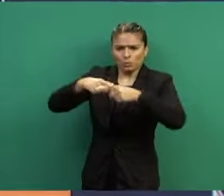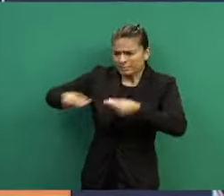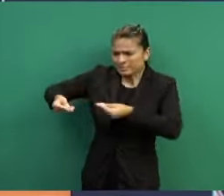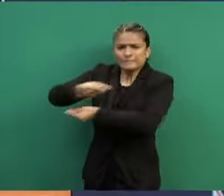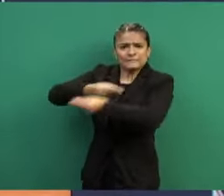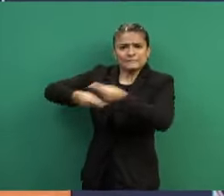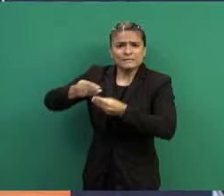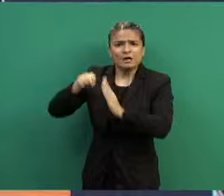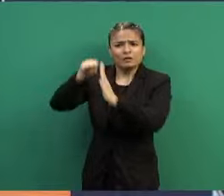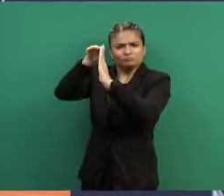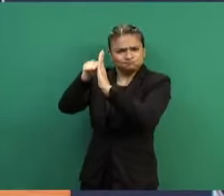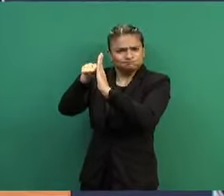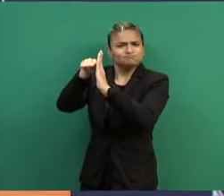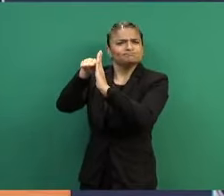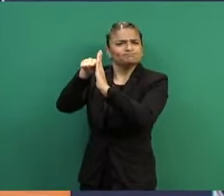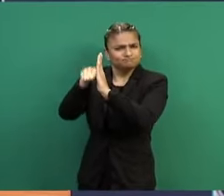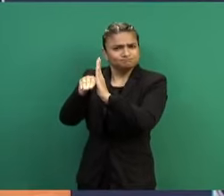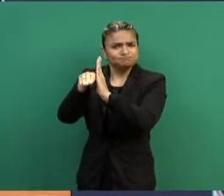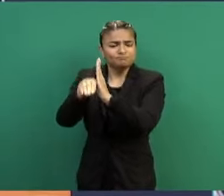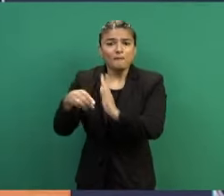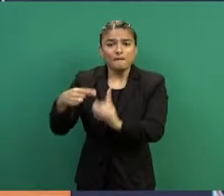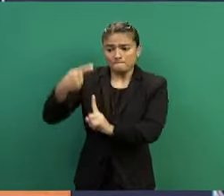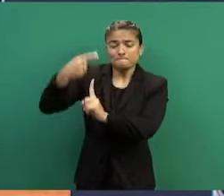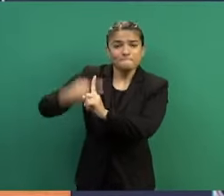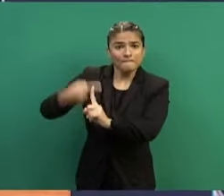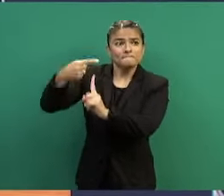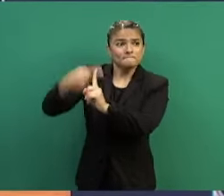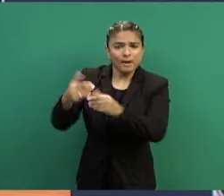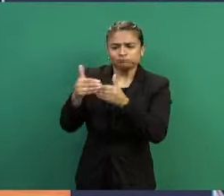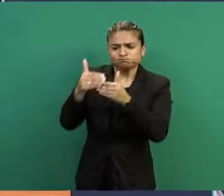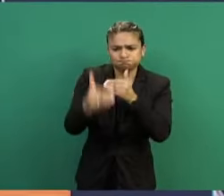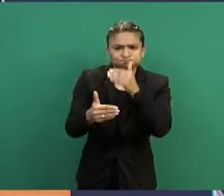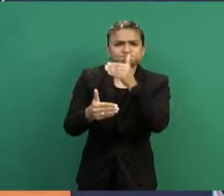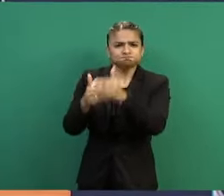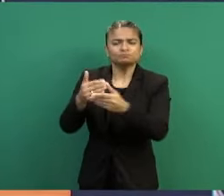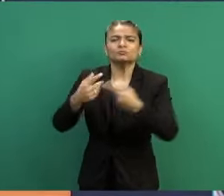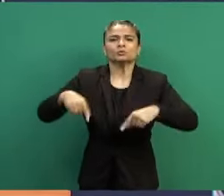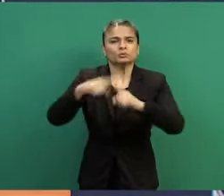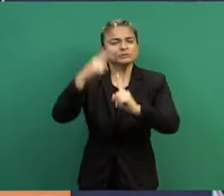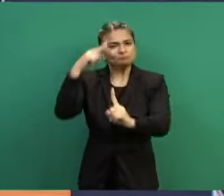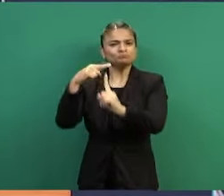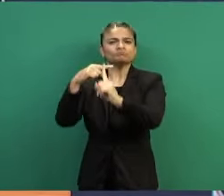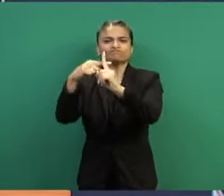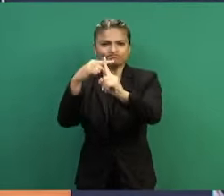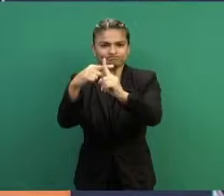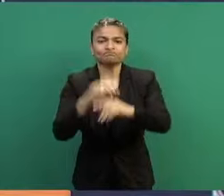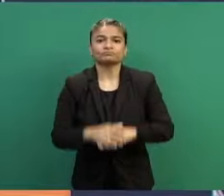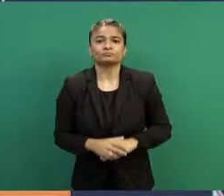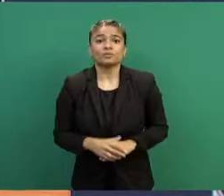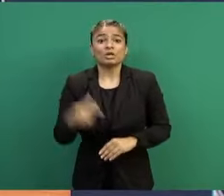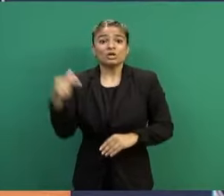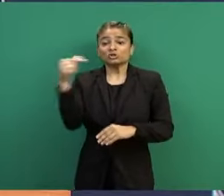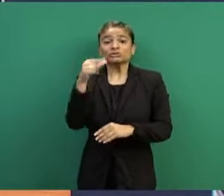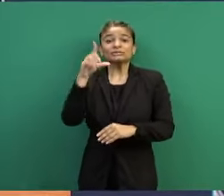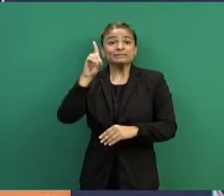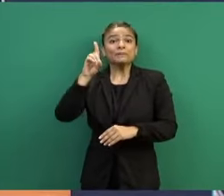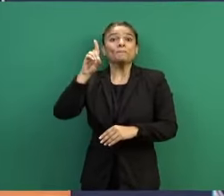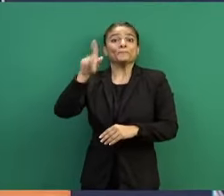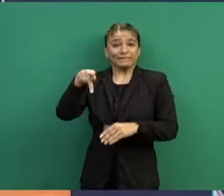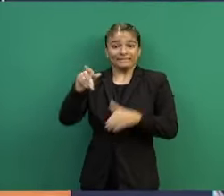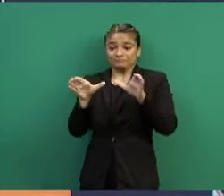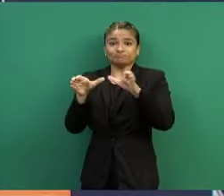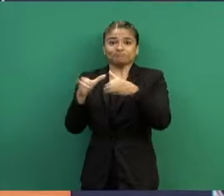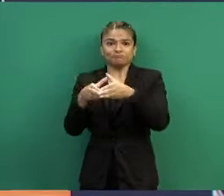but remains positive. GDP growth for 2023 is revised slightly upward